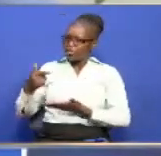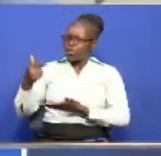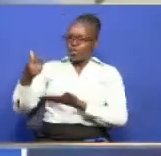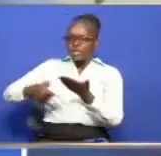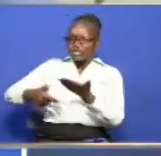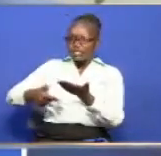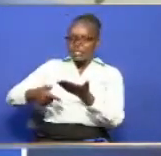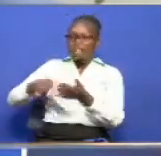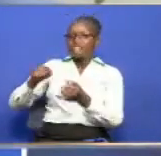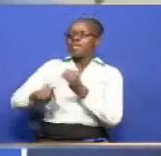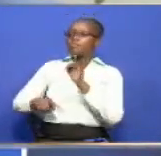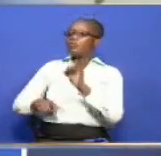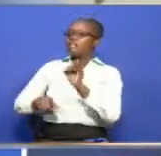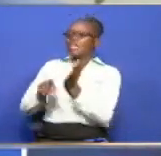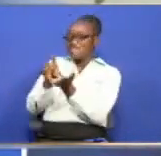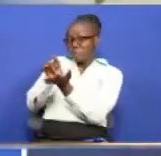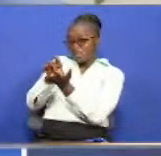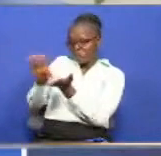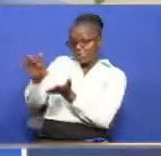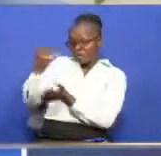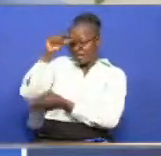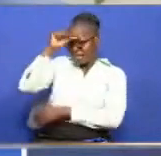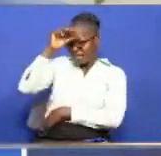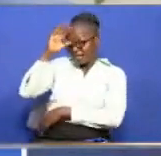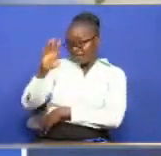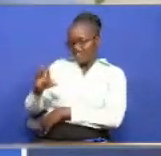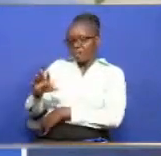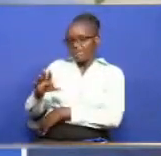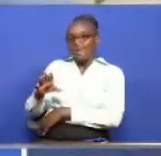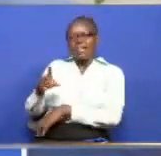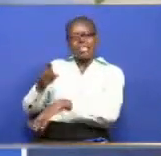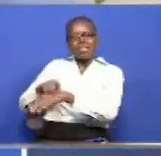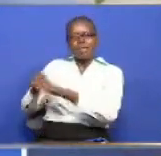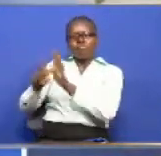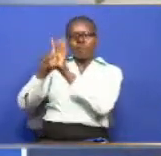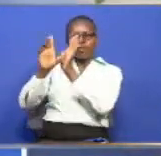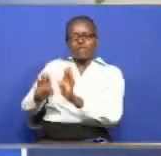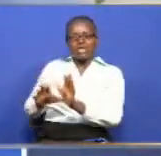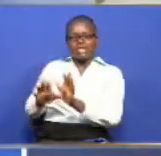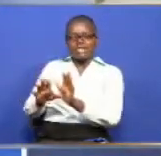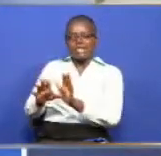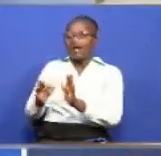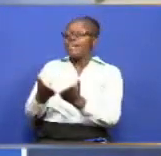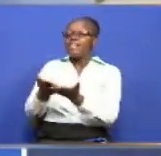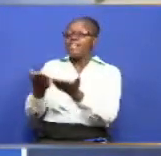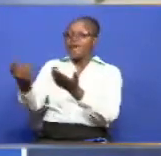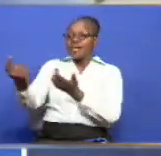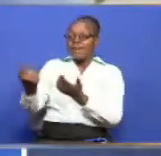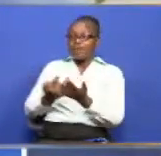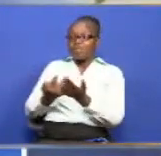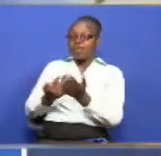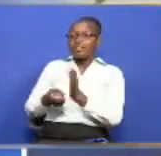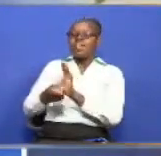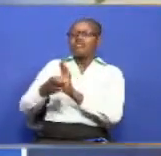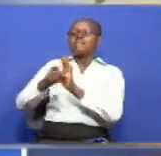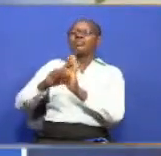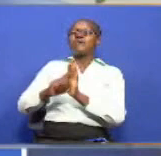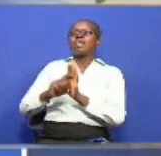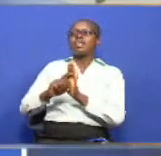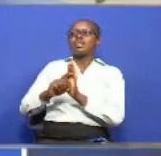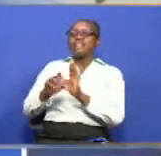of Governor Charity Ngilu. And when lawyers come, as it is required, she had received an